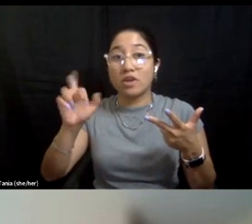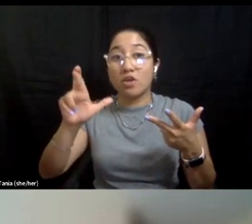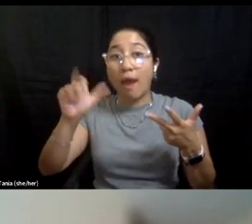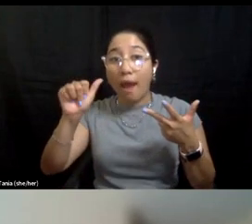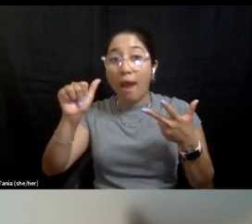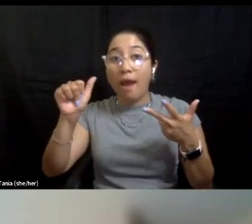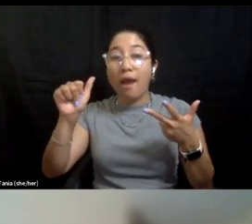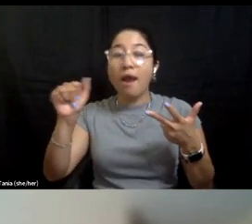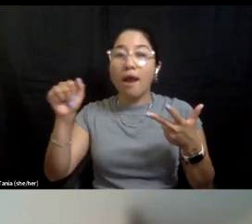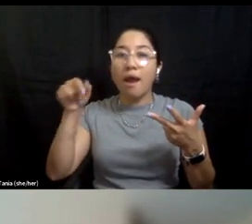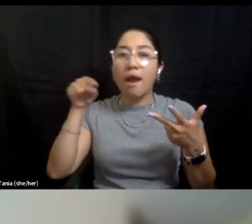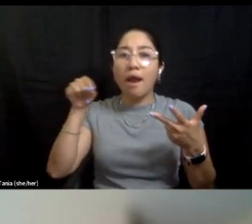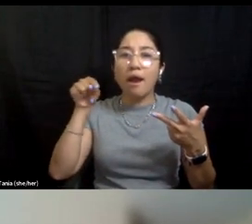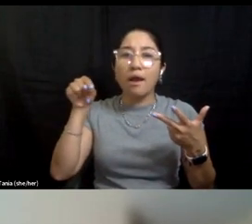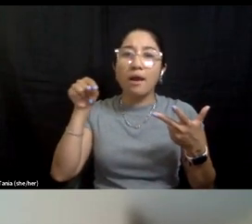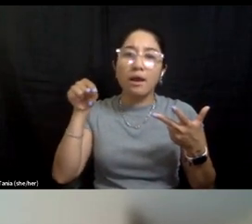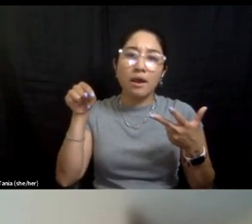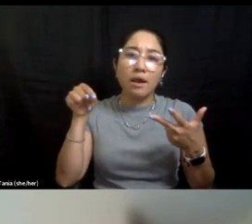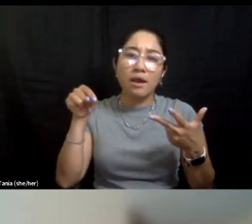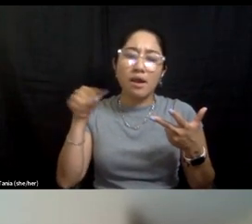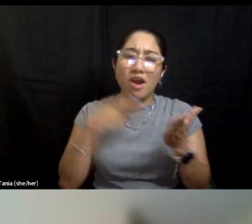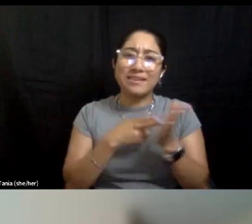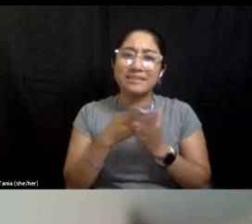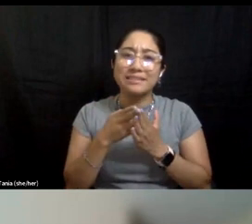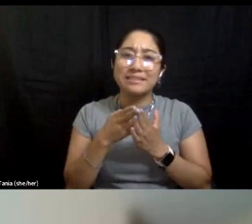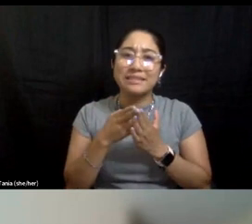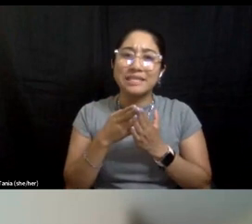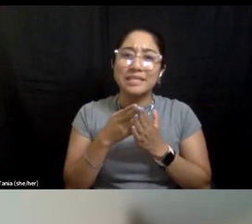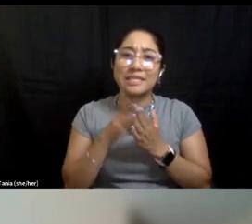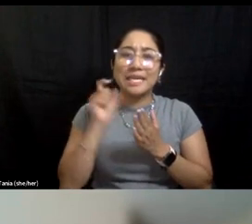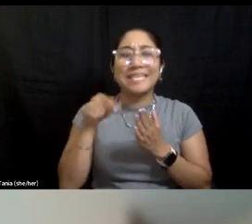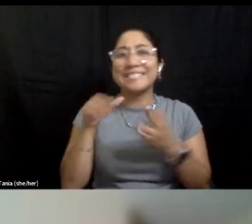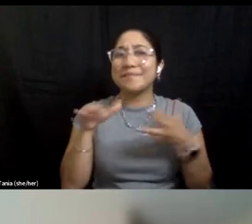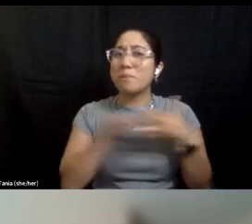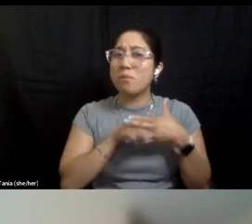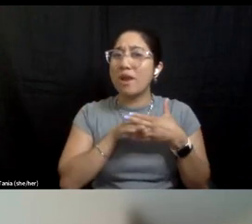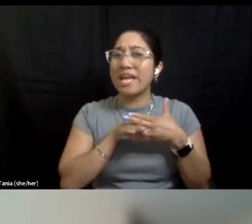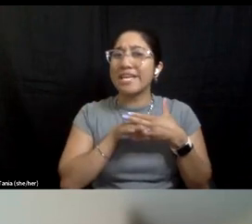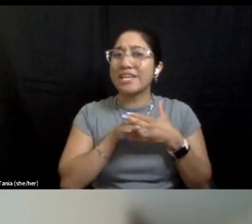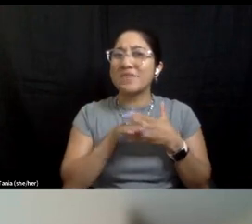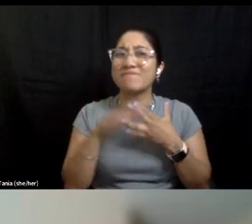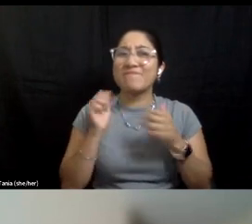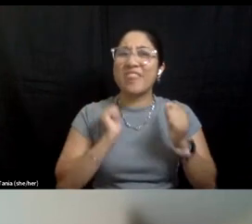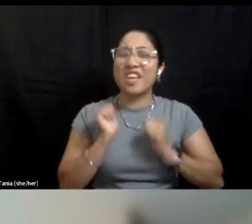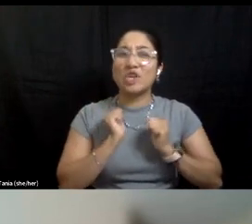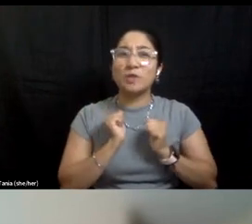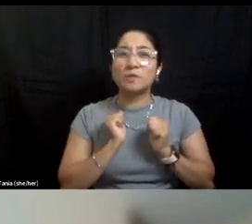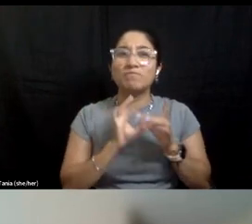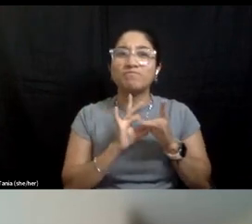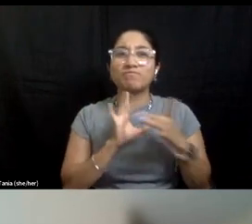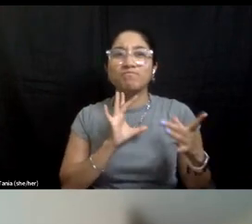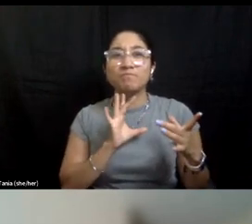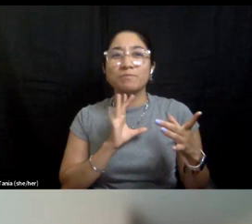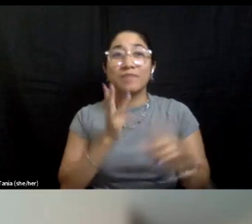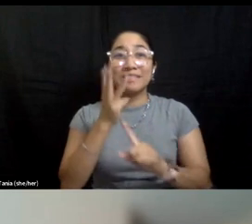Reading about, I haven't been, I'll be super honest, like I needed to take a little bit of a break from theater. So the last 6 months I